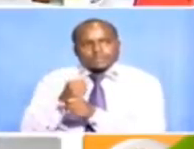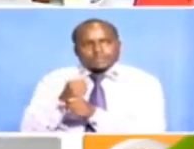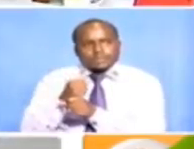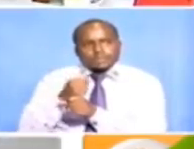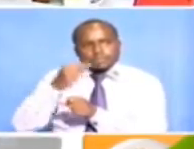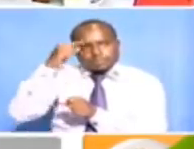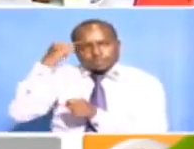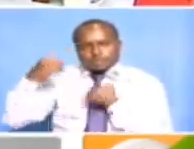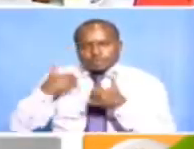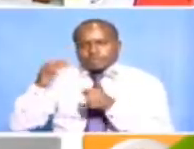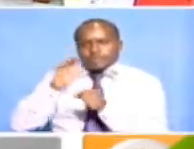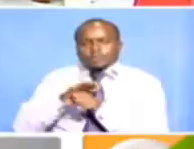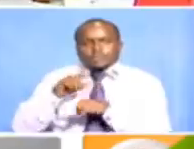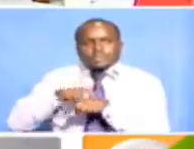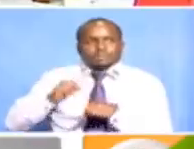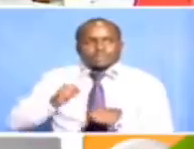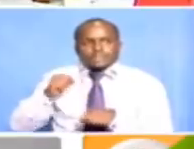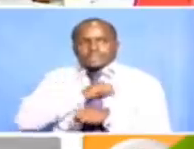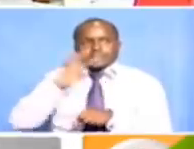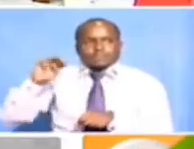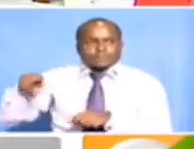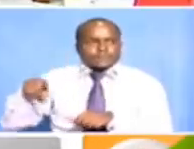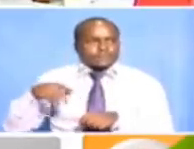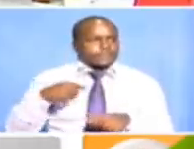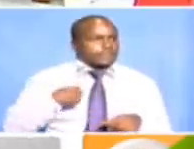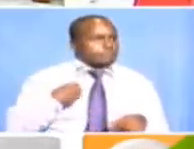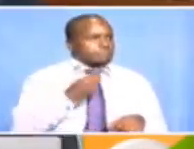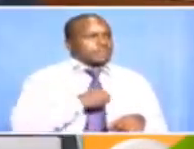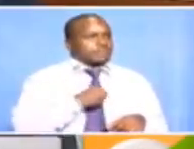were senator, when you were MP. I do not regret.